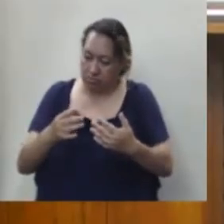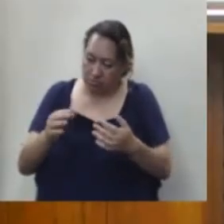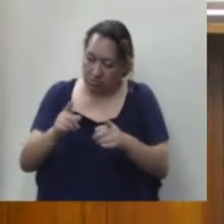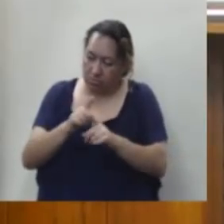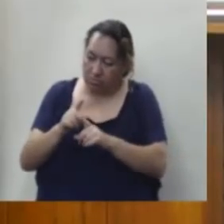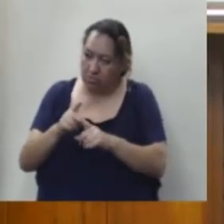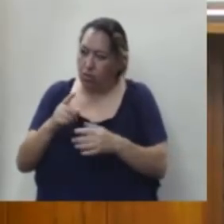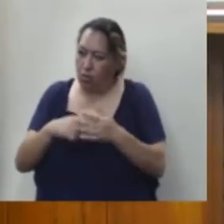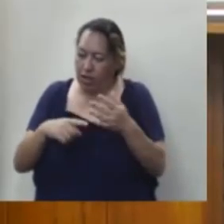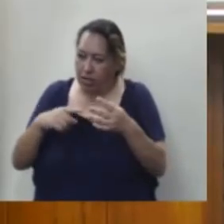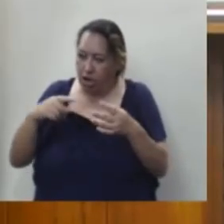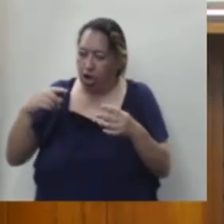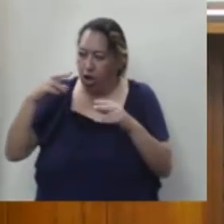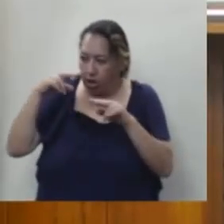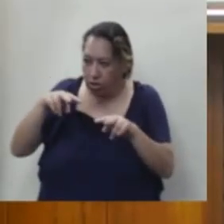is